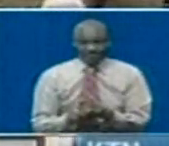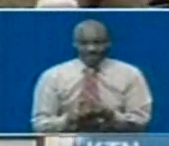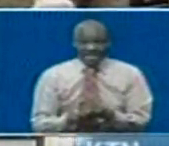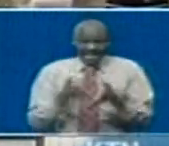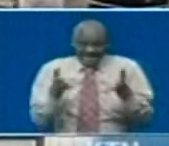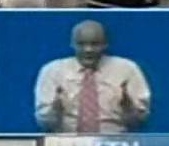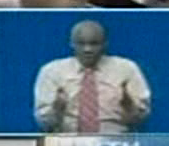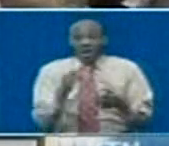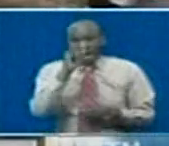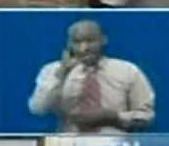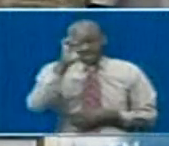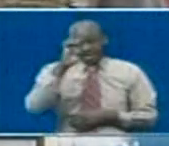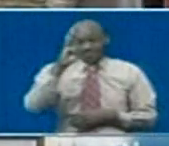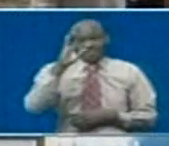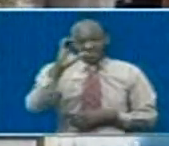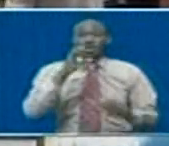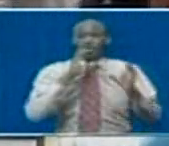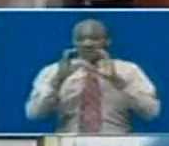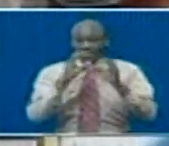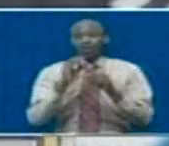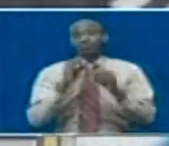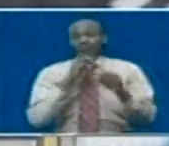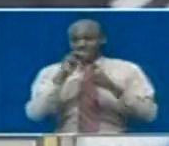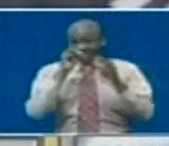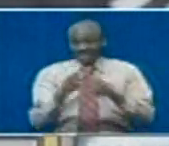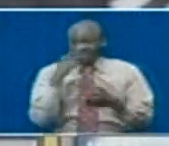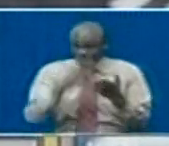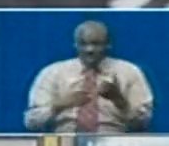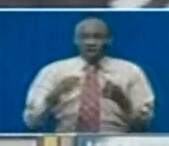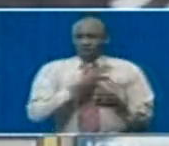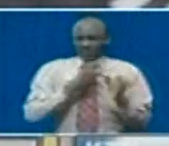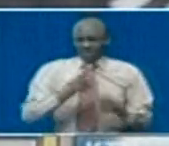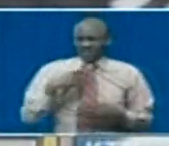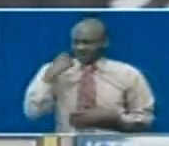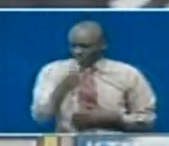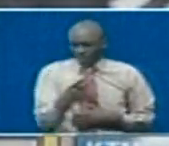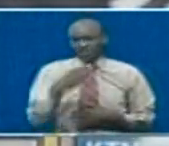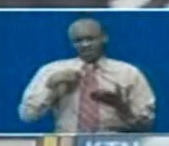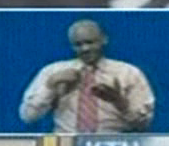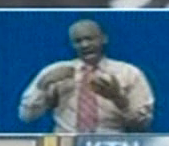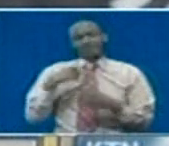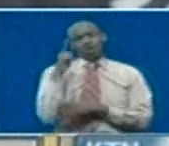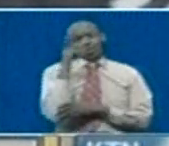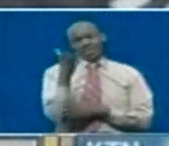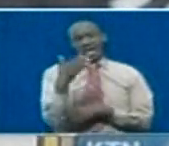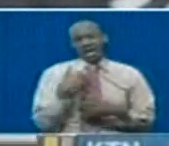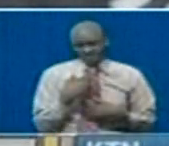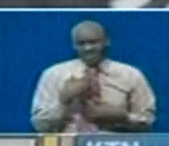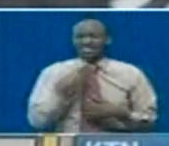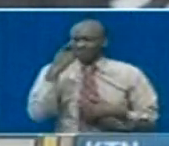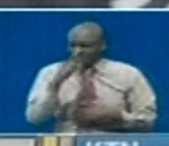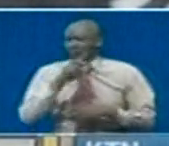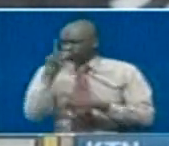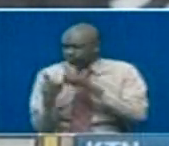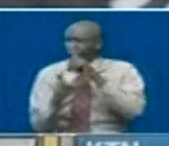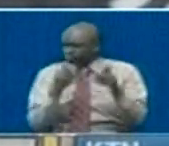According to IEBC's communications manager Tabitha Mutemi, the commissioners made reference to the relevant provisions of the law and consulted widely